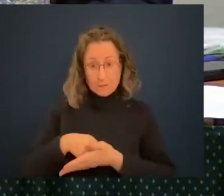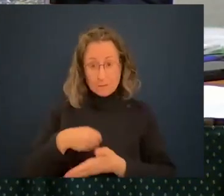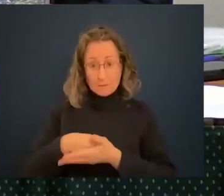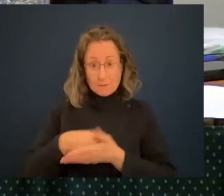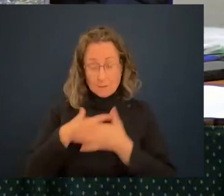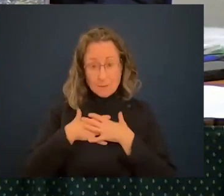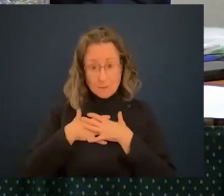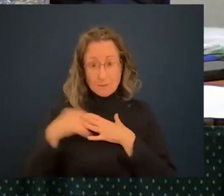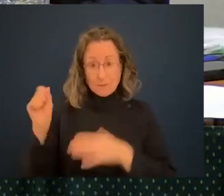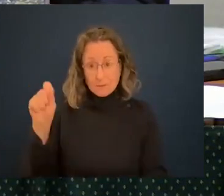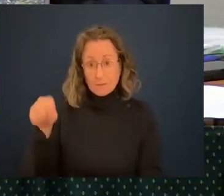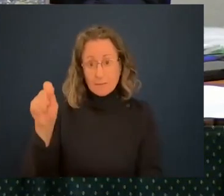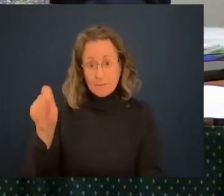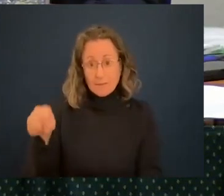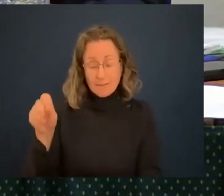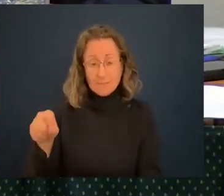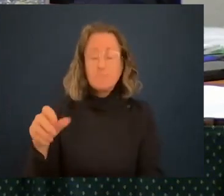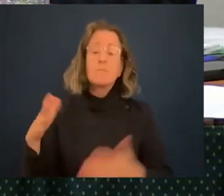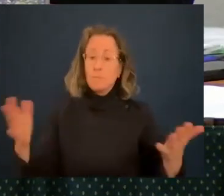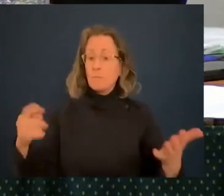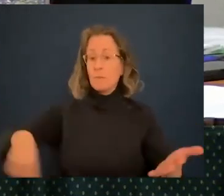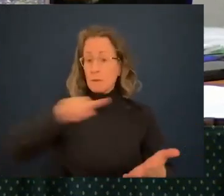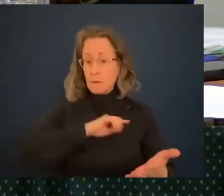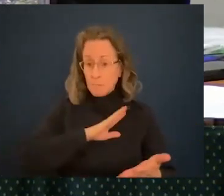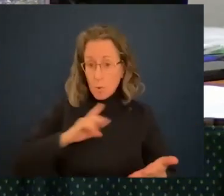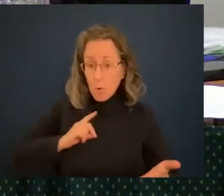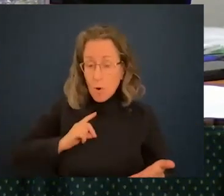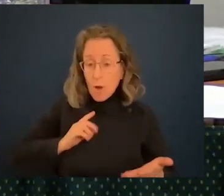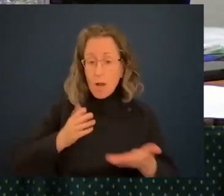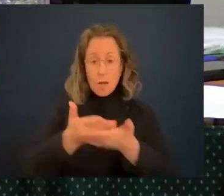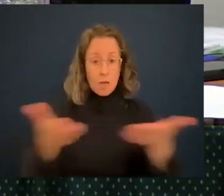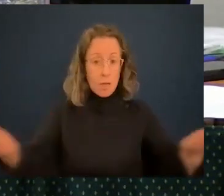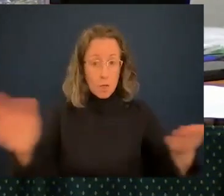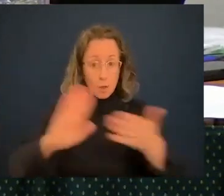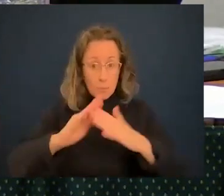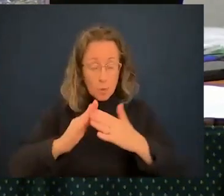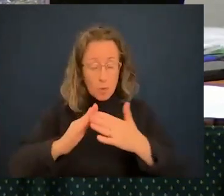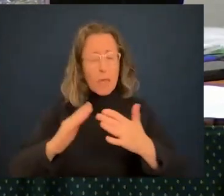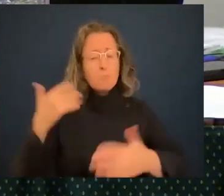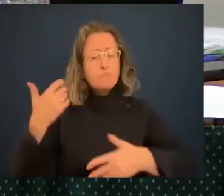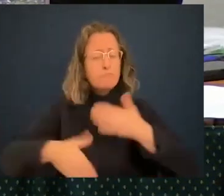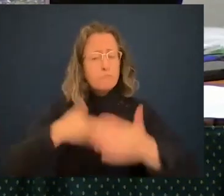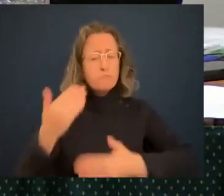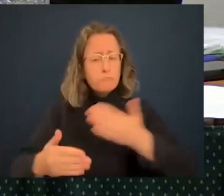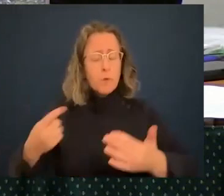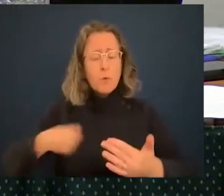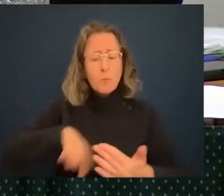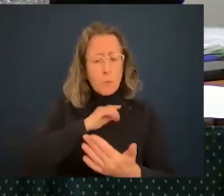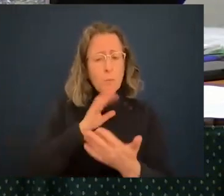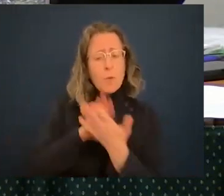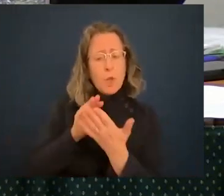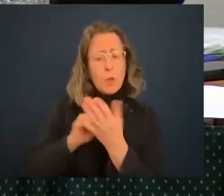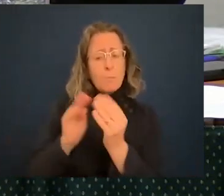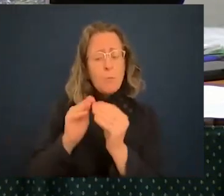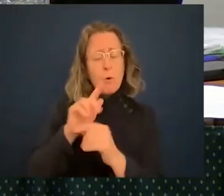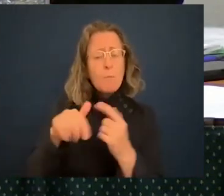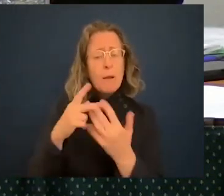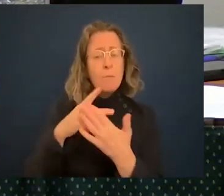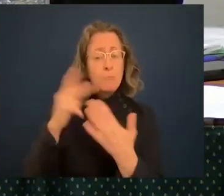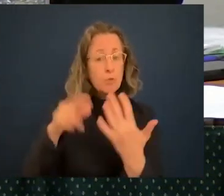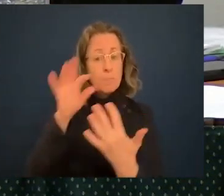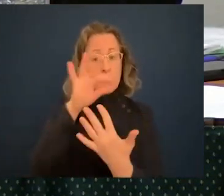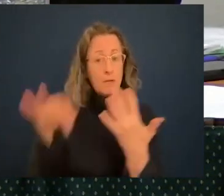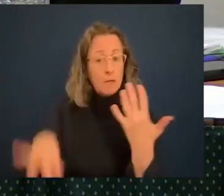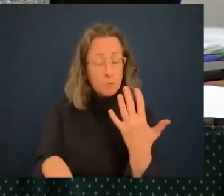and so as the board and the public you know learn more about our EMS options and as we really